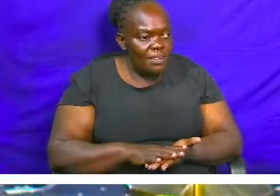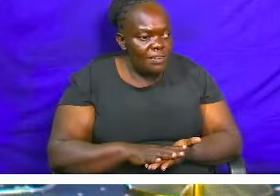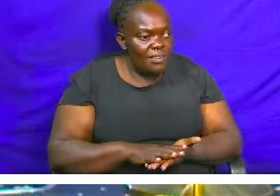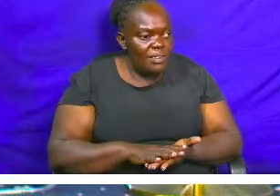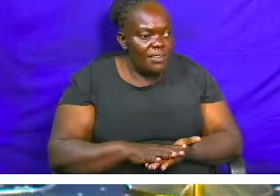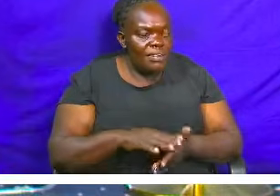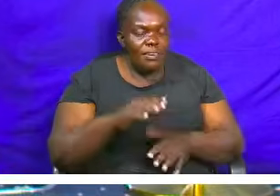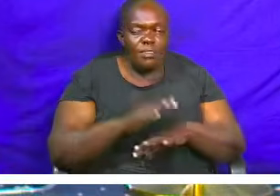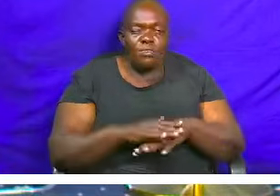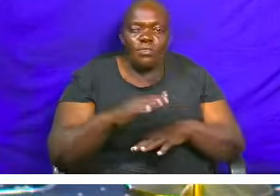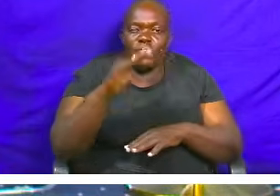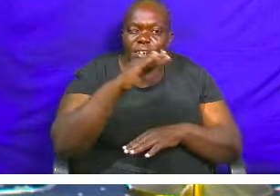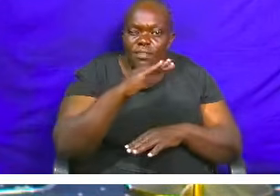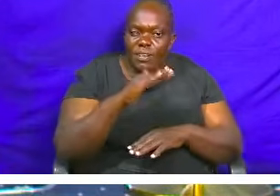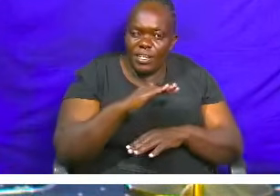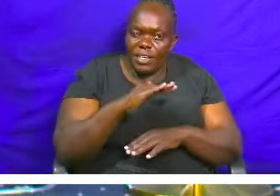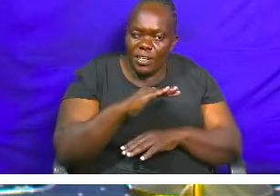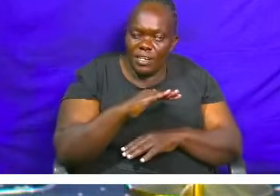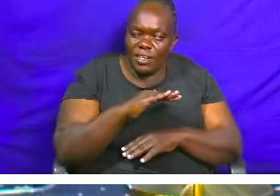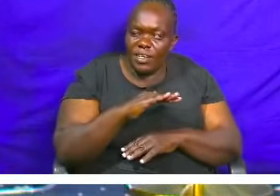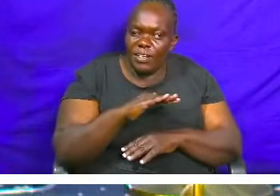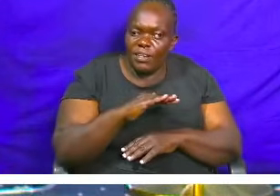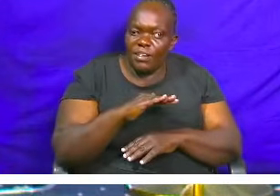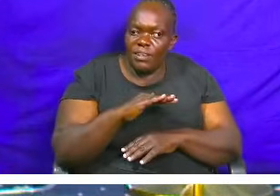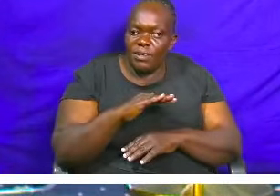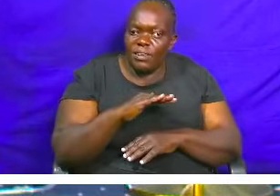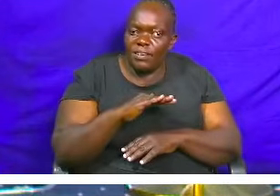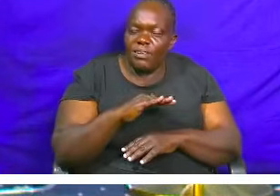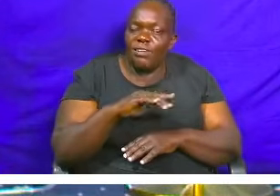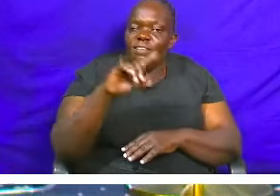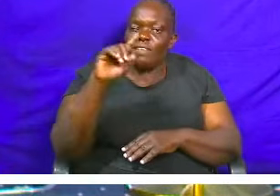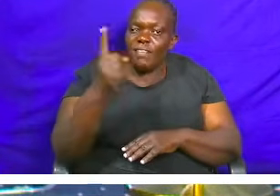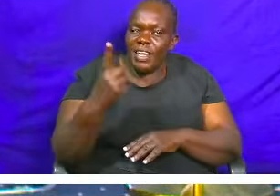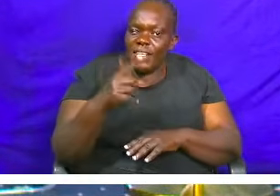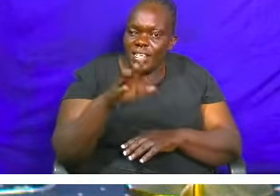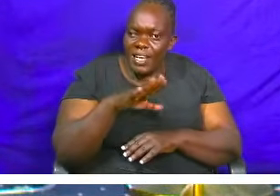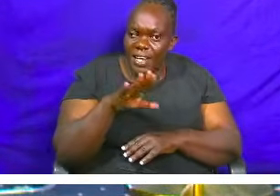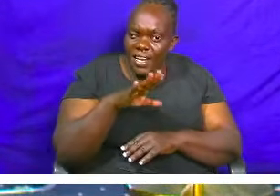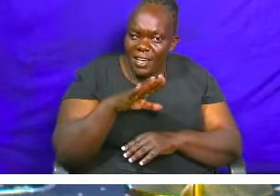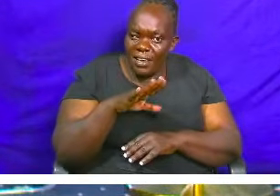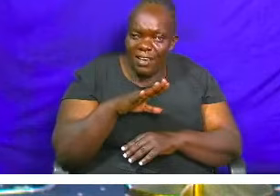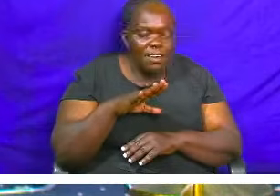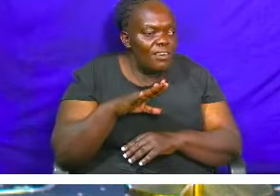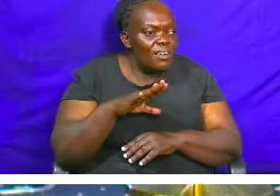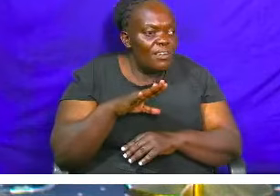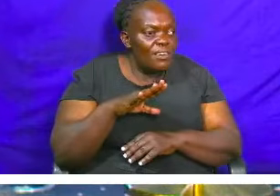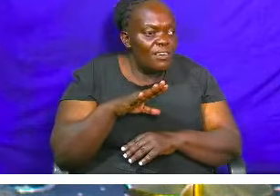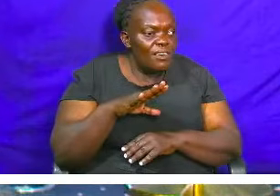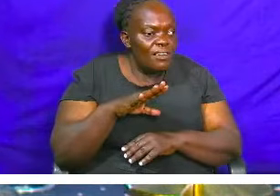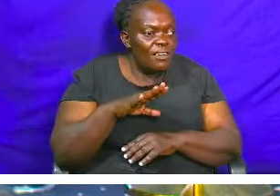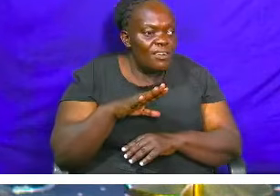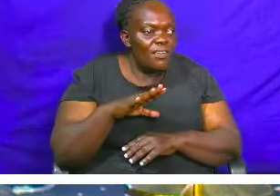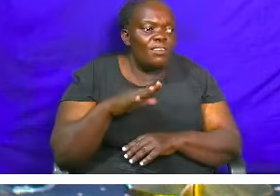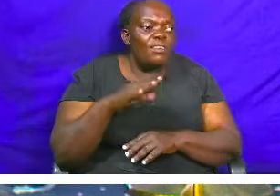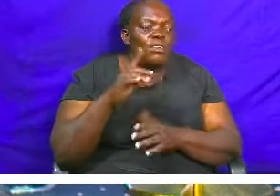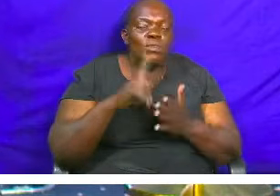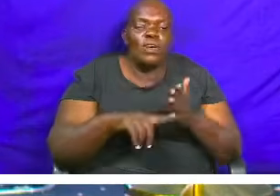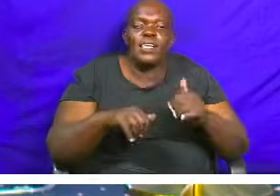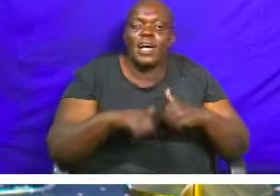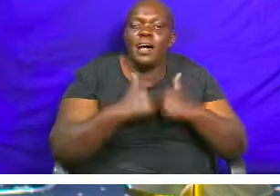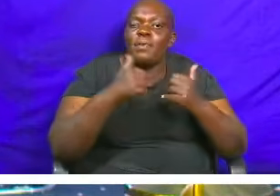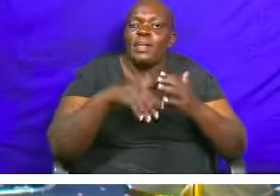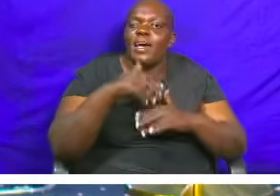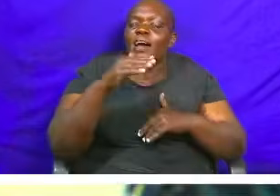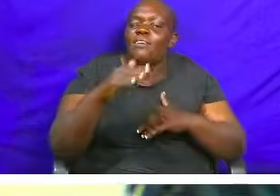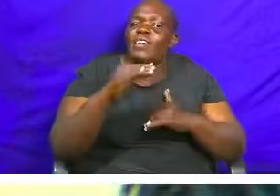Good evening, sir. The first question, what happens? Only one question because of yes. time. What happens after the